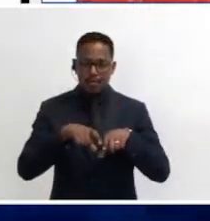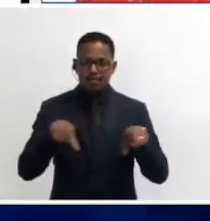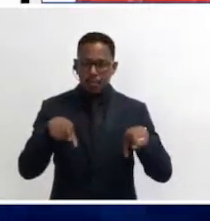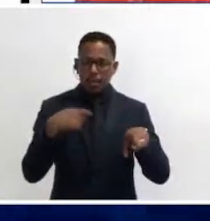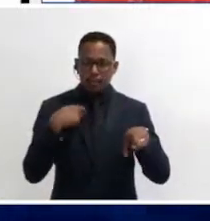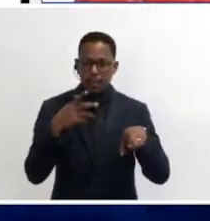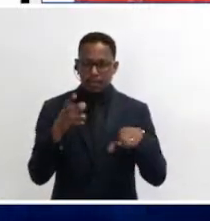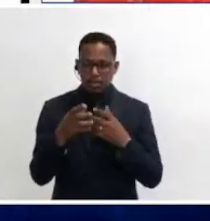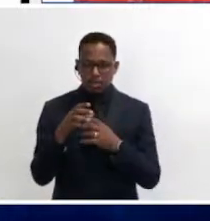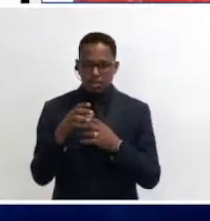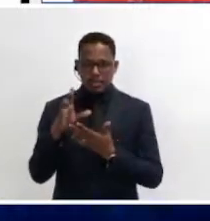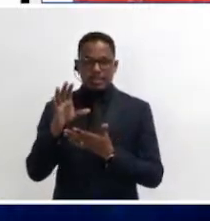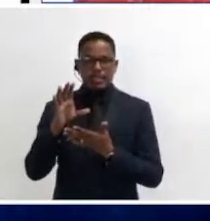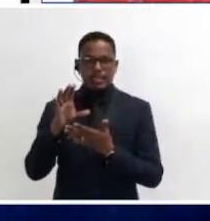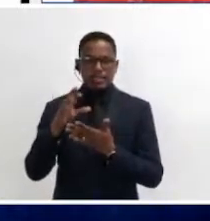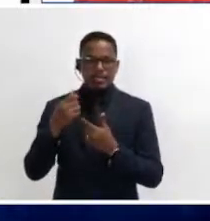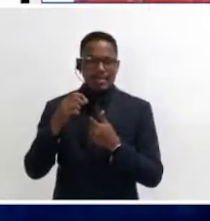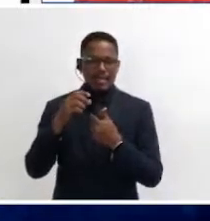system.